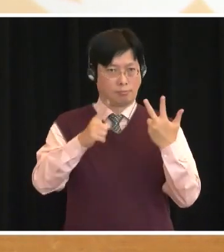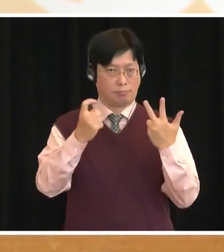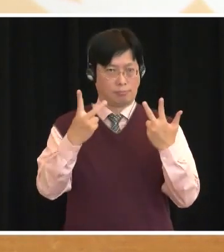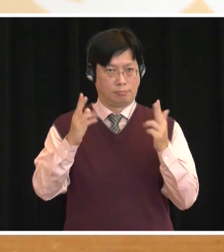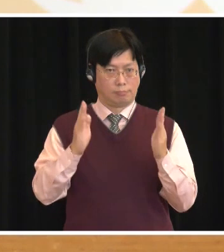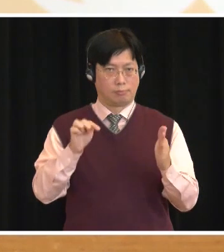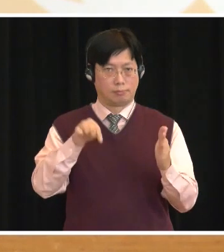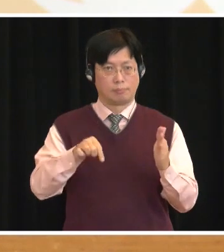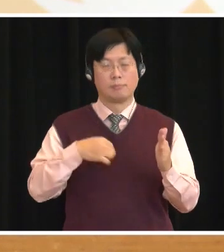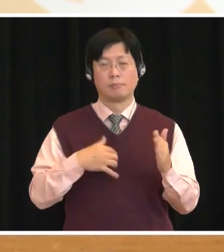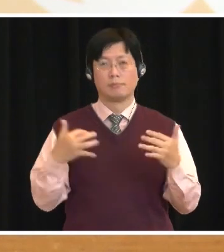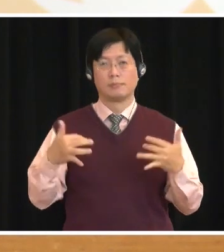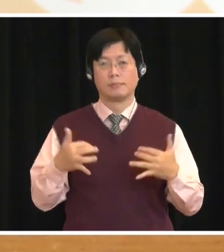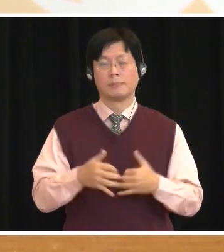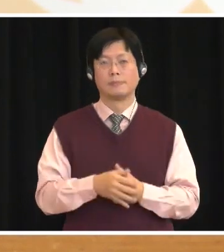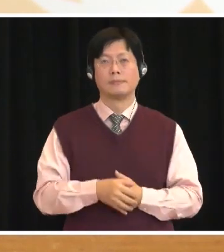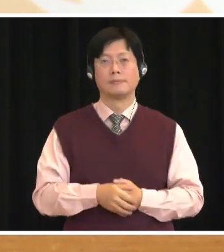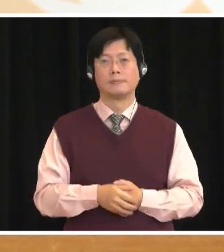It's a little bit